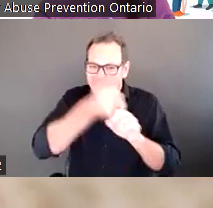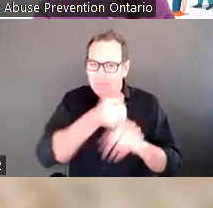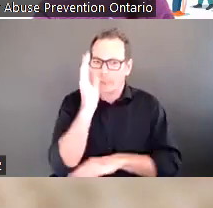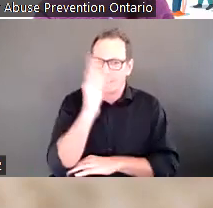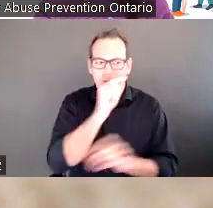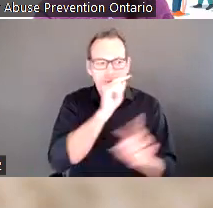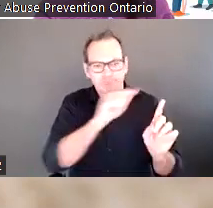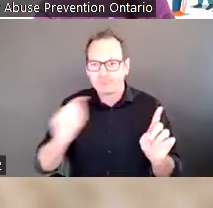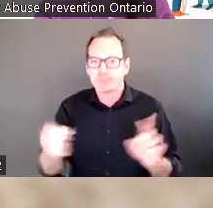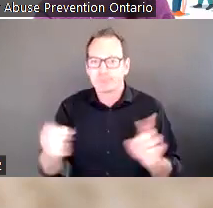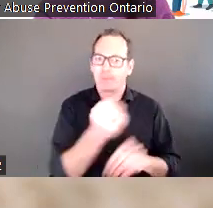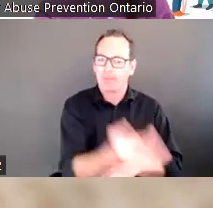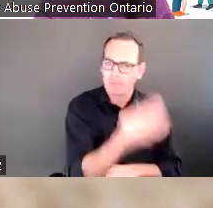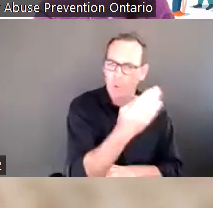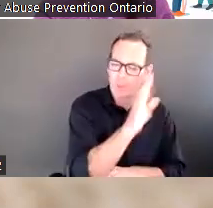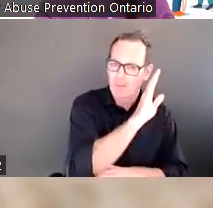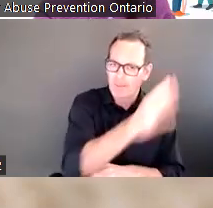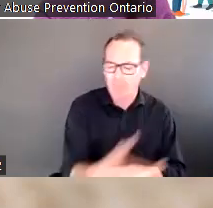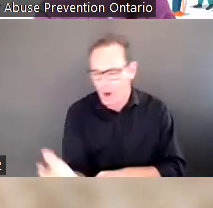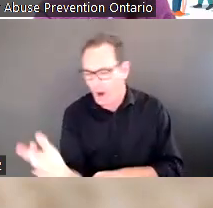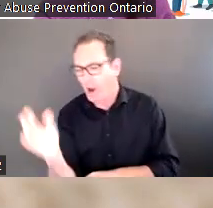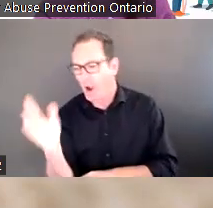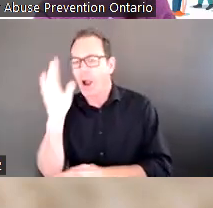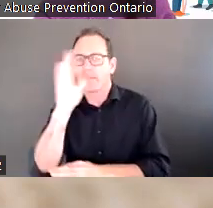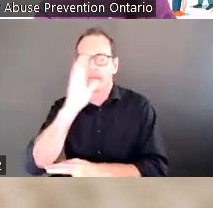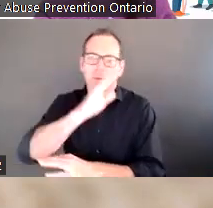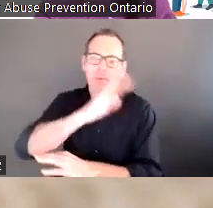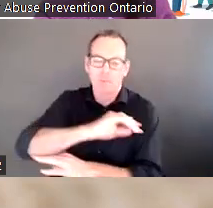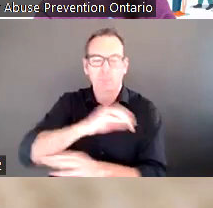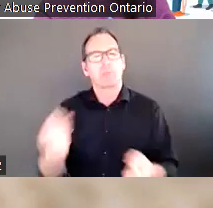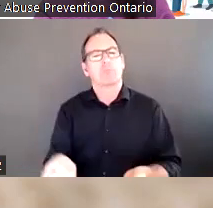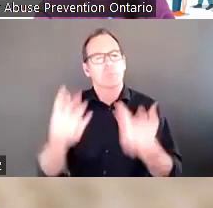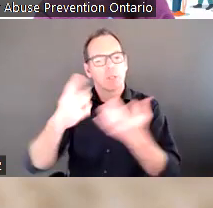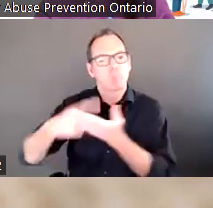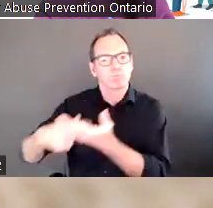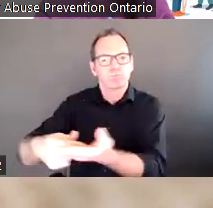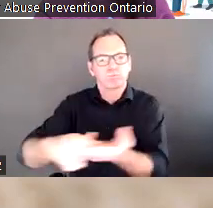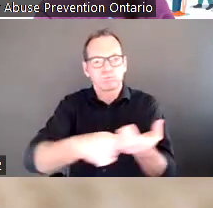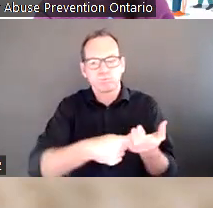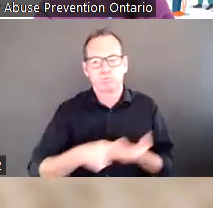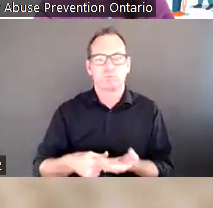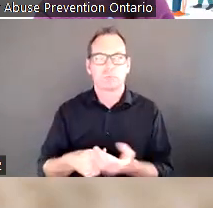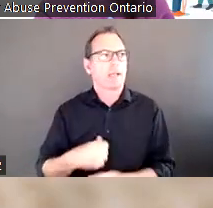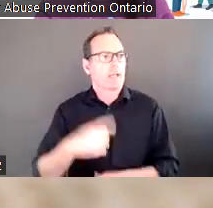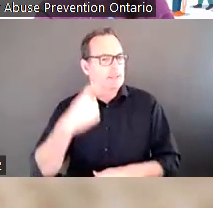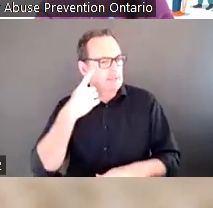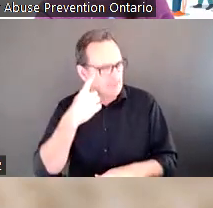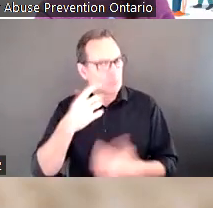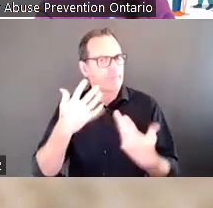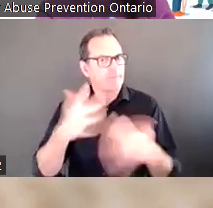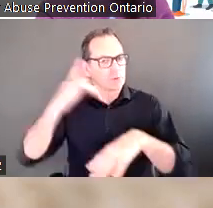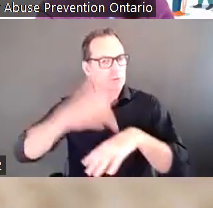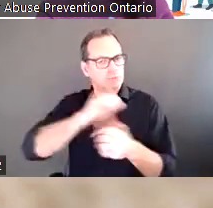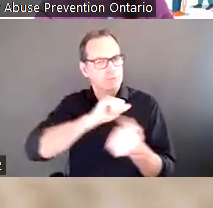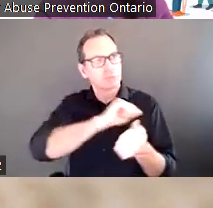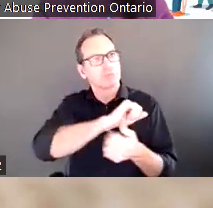keynote to the final presentation. I think we covered all the areas of reporting that, you know, from